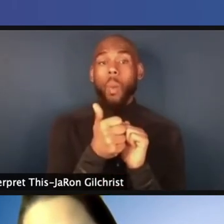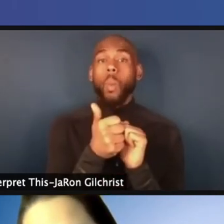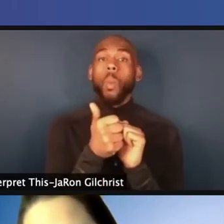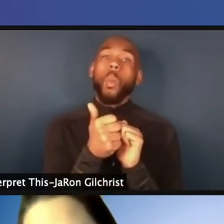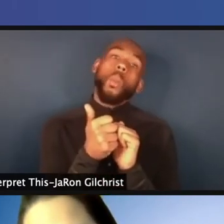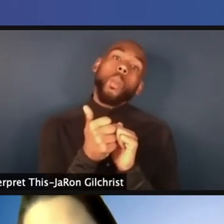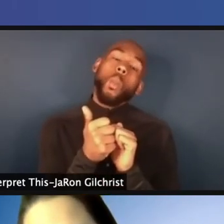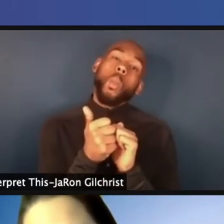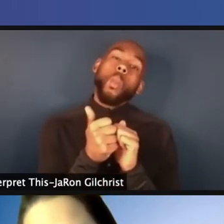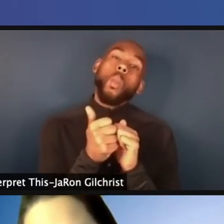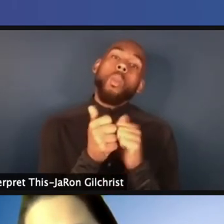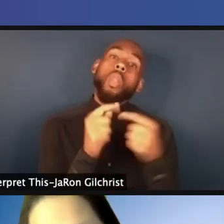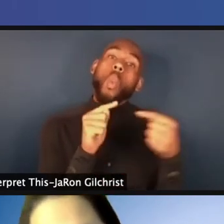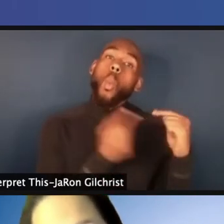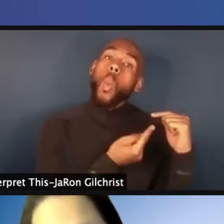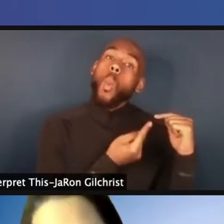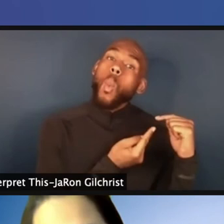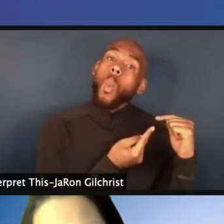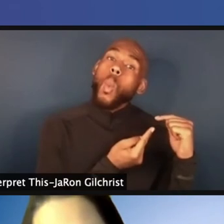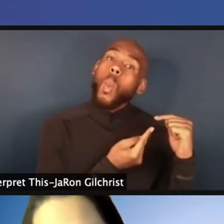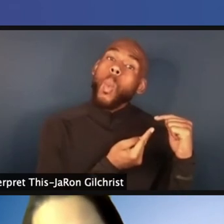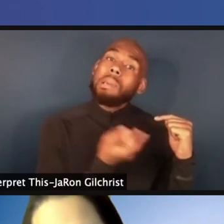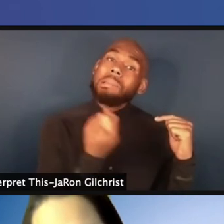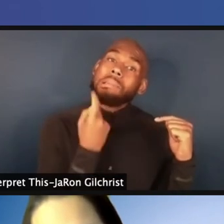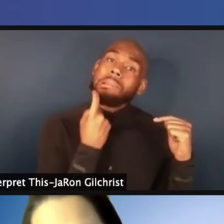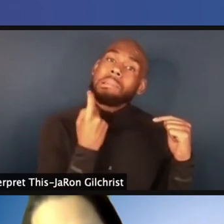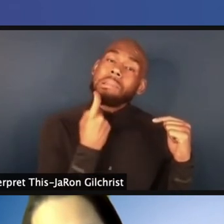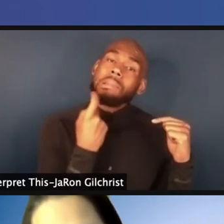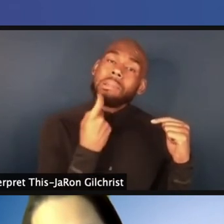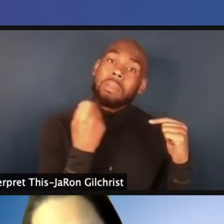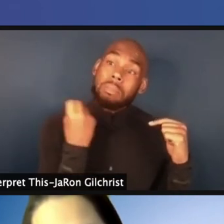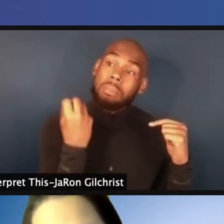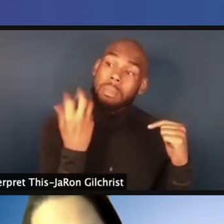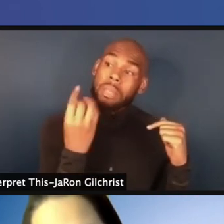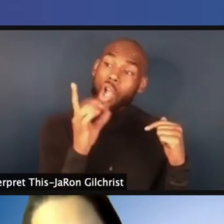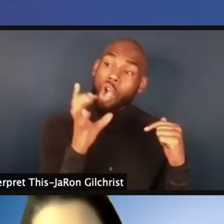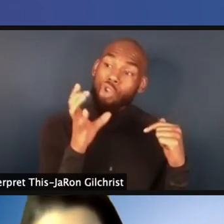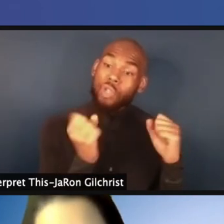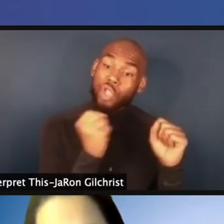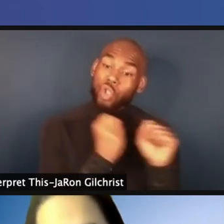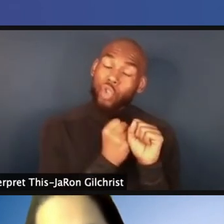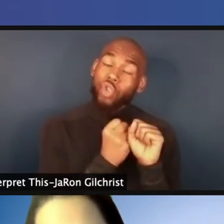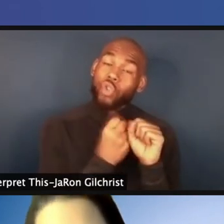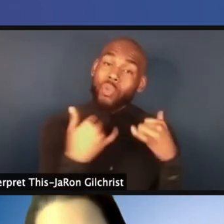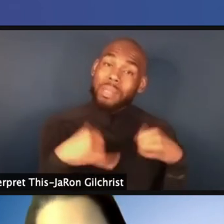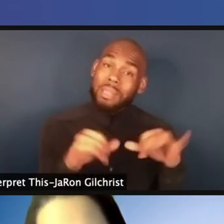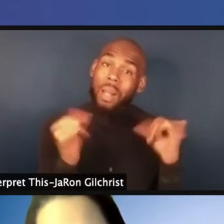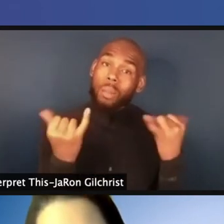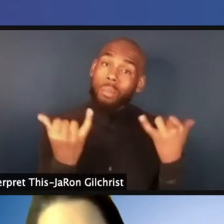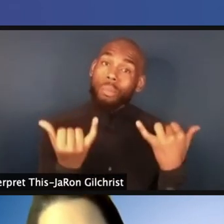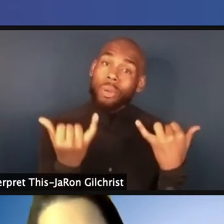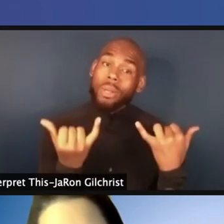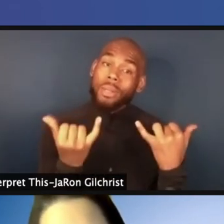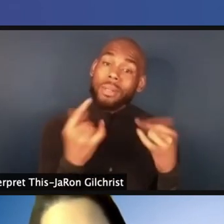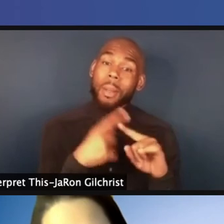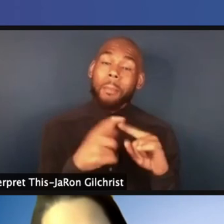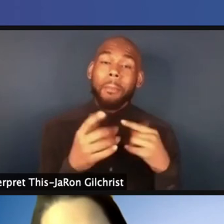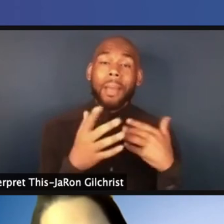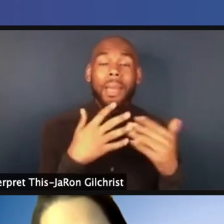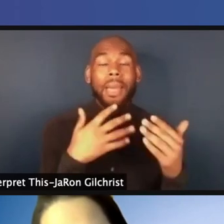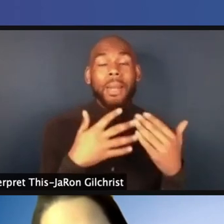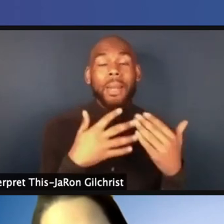the wounds of, you know, the last multiple hundreds of years are still very present. Anyway, but that's not going to specific